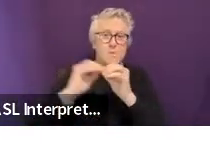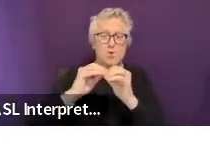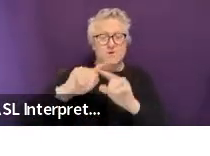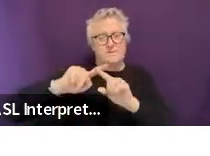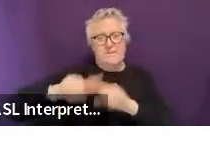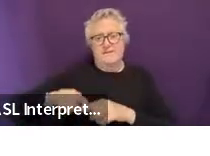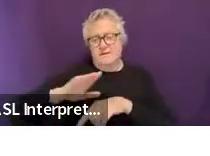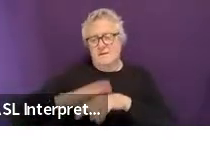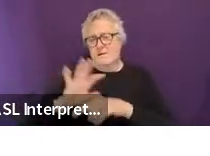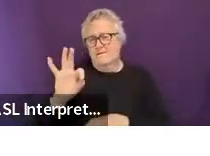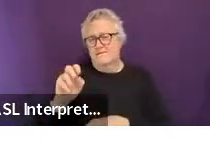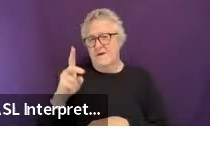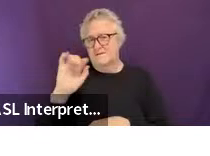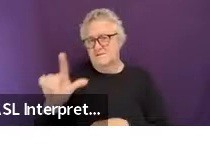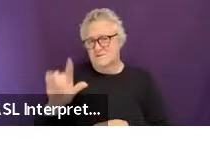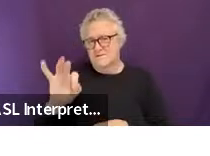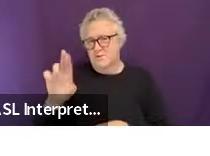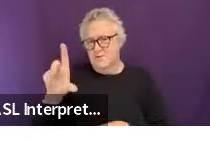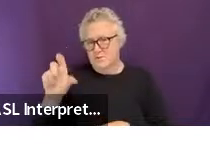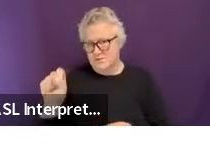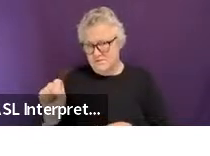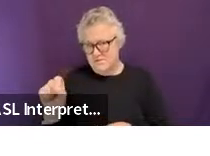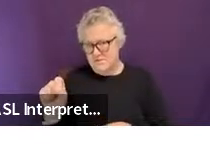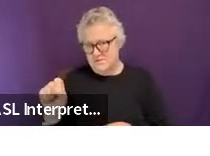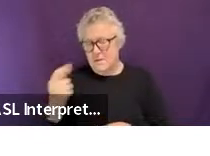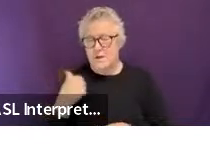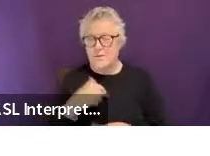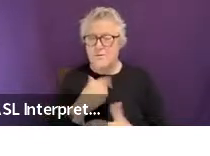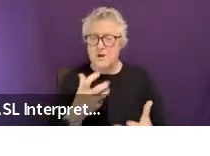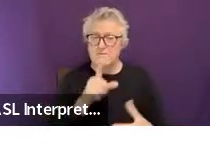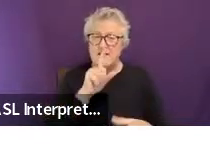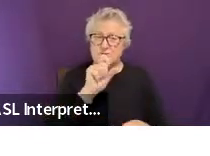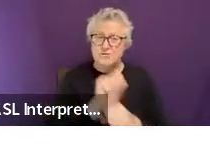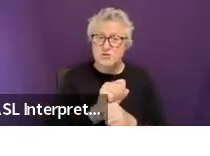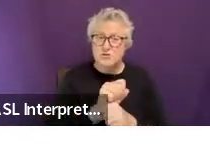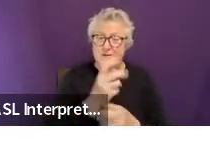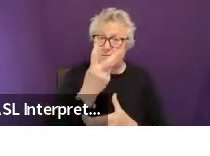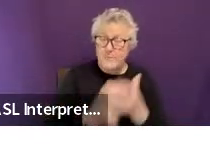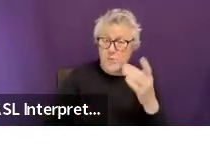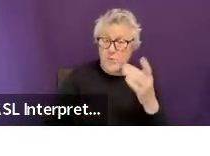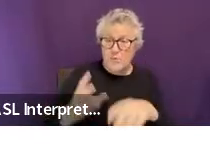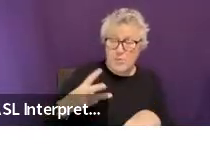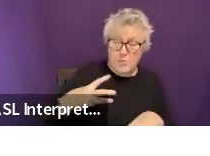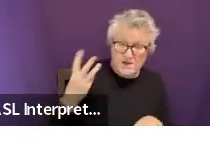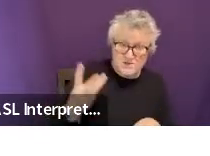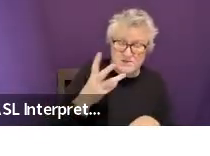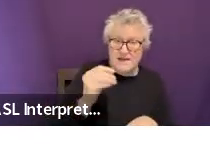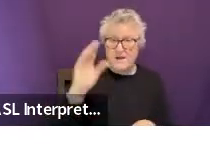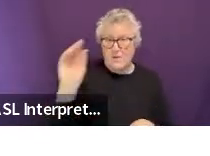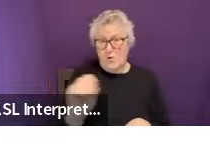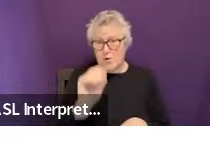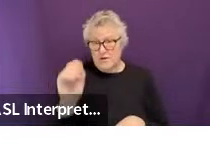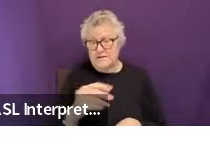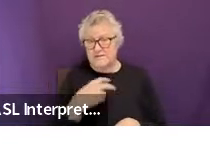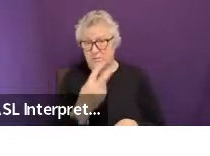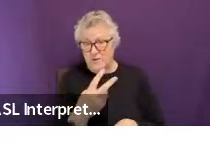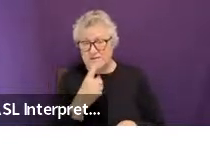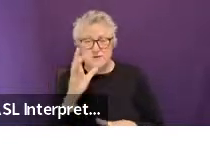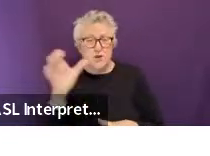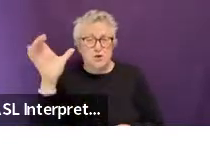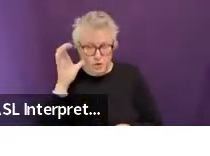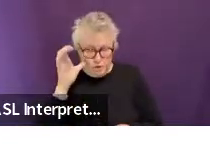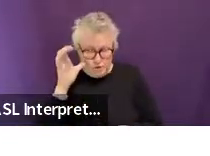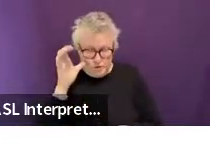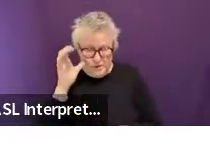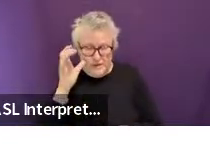be organizing in our communities to ensure that Oregonians and Washingtonians' voices are reflected in your decision-making. In addition to uplifting the